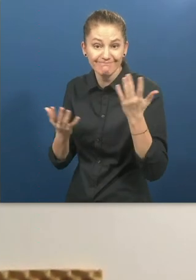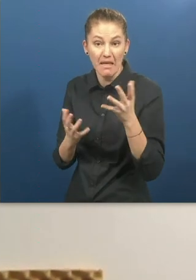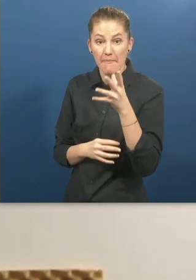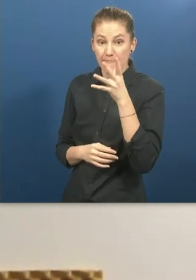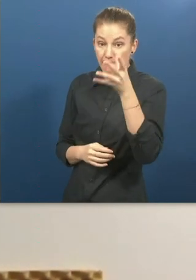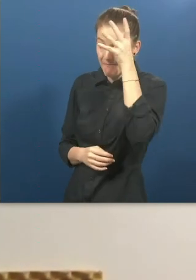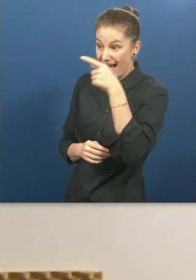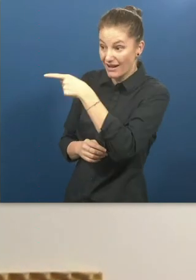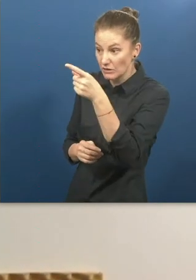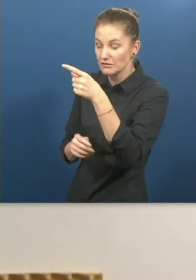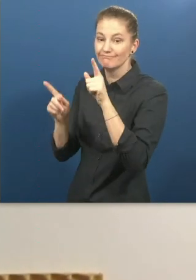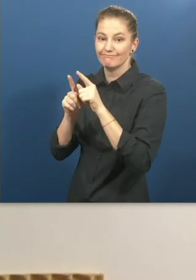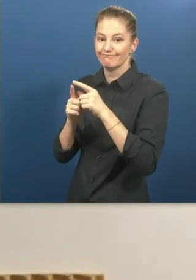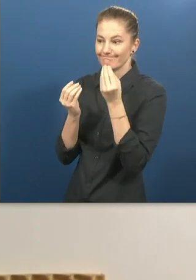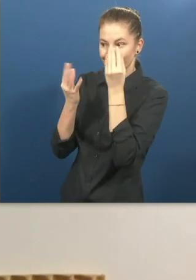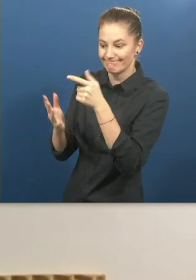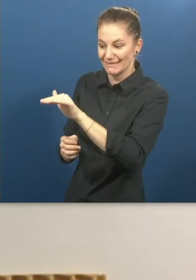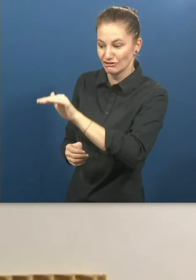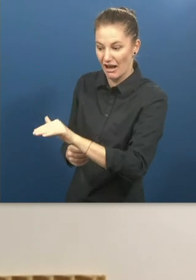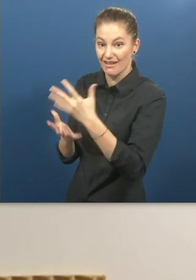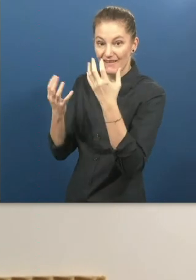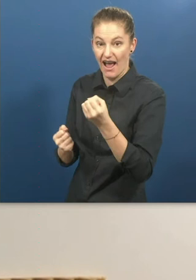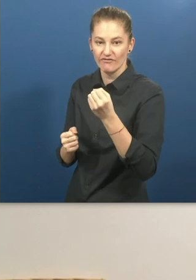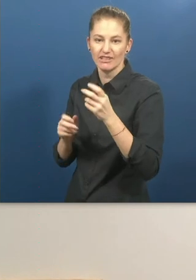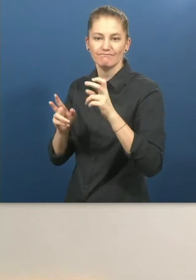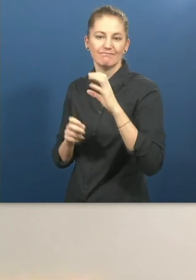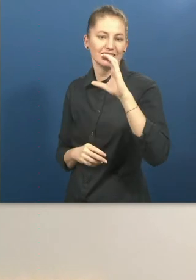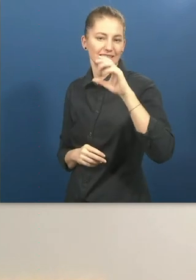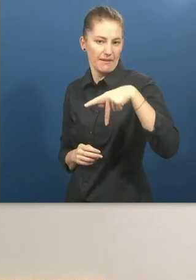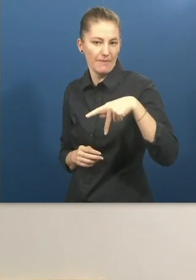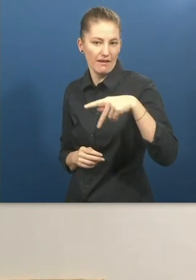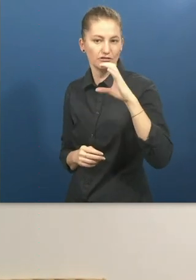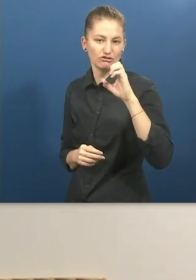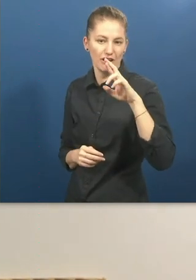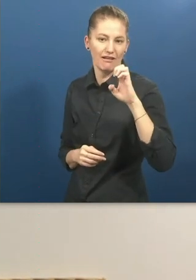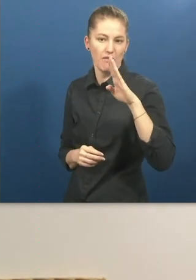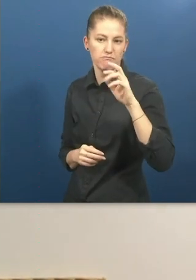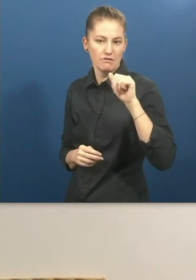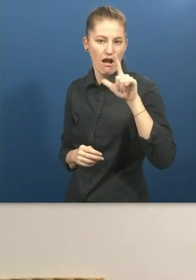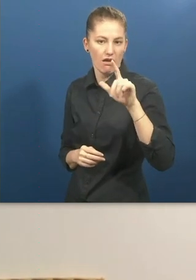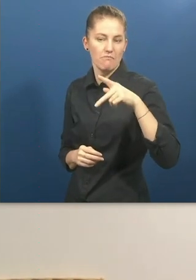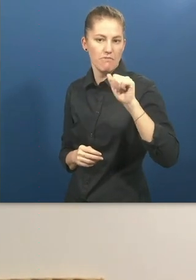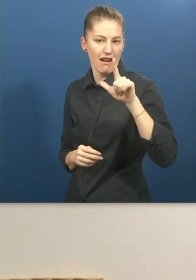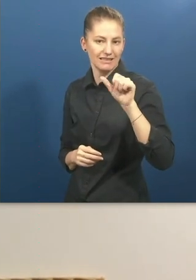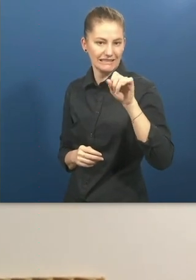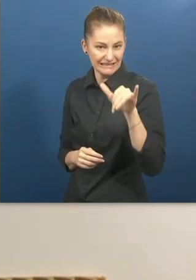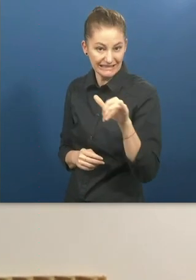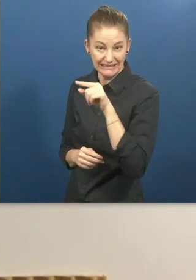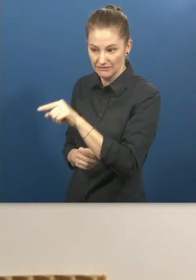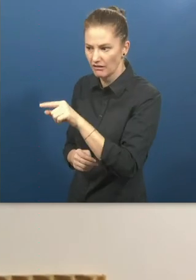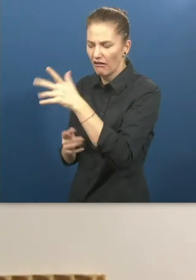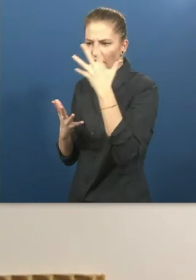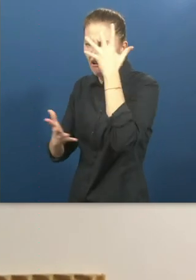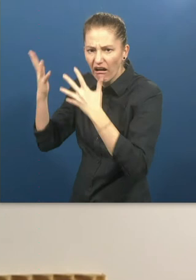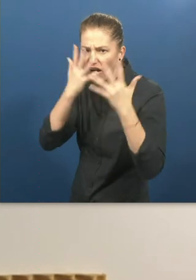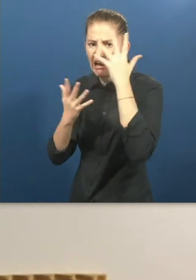You know, when parents get the child diagnosis of cerebral palsy, a lot of